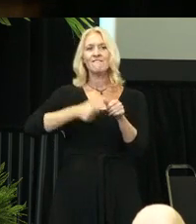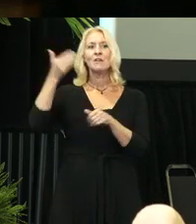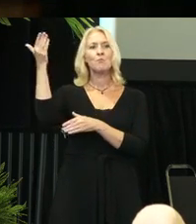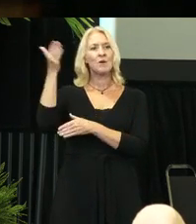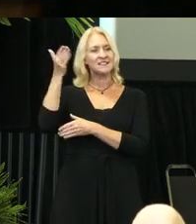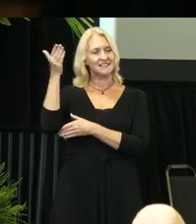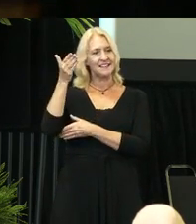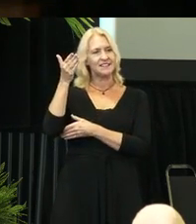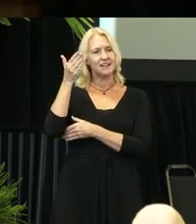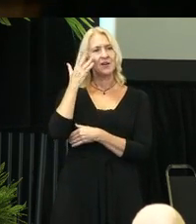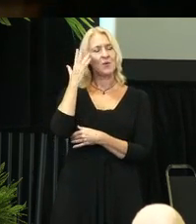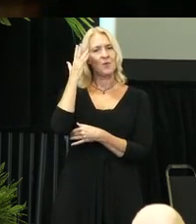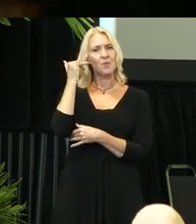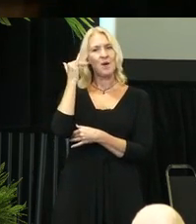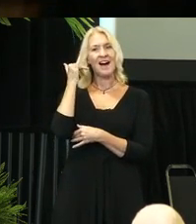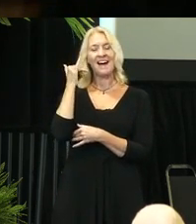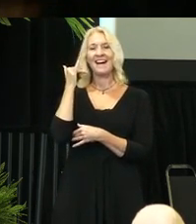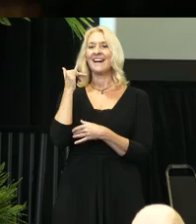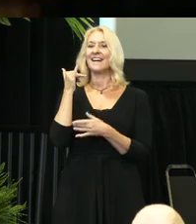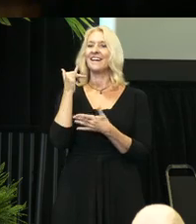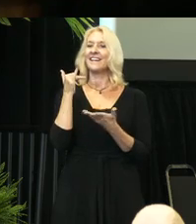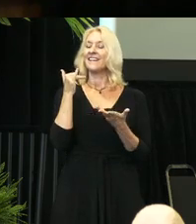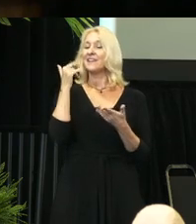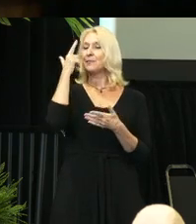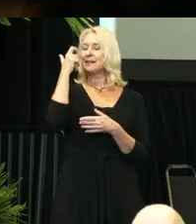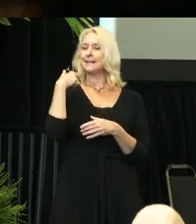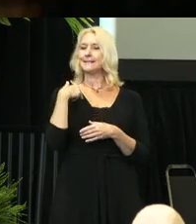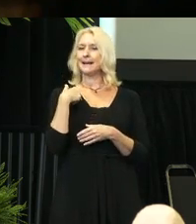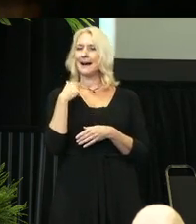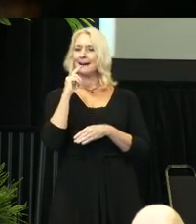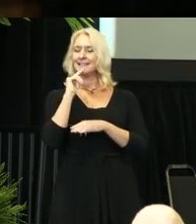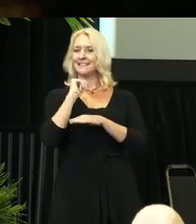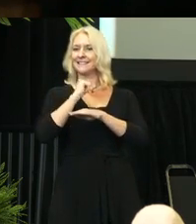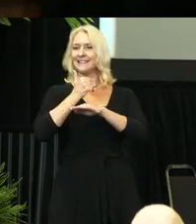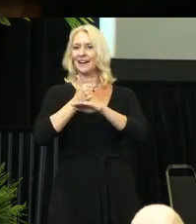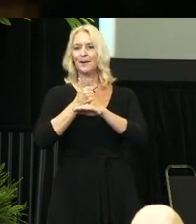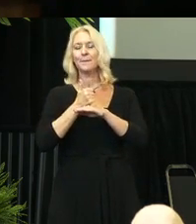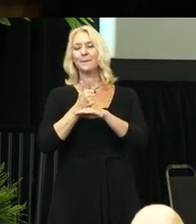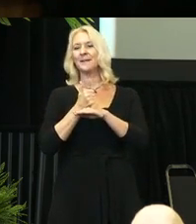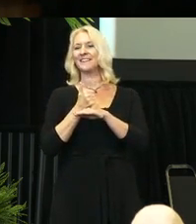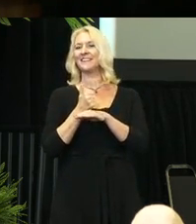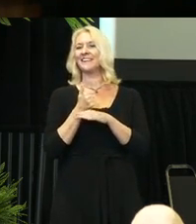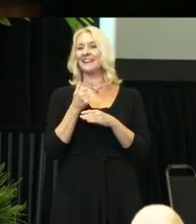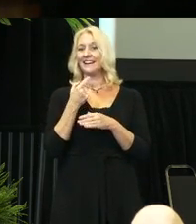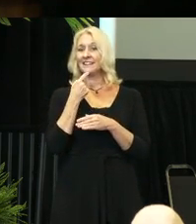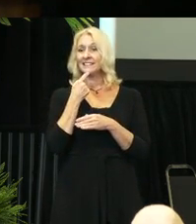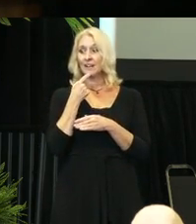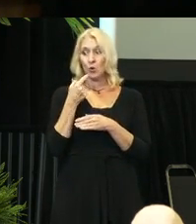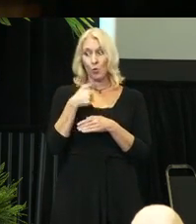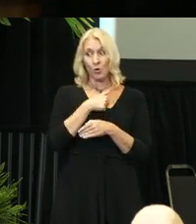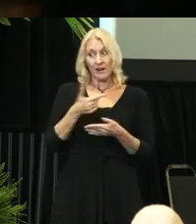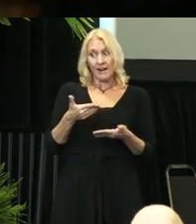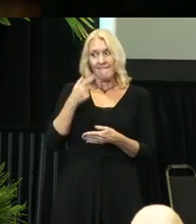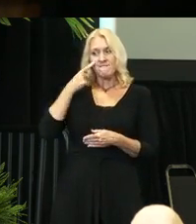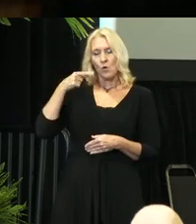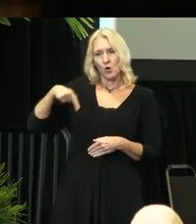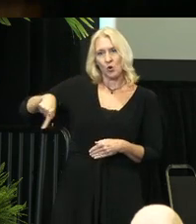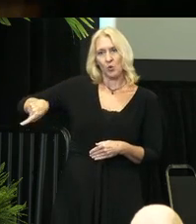that? I set the tone for them immediately by reminding them that we are here for them.